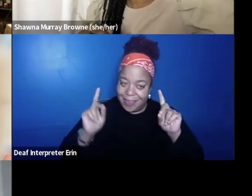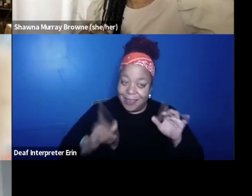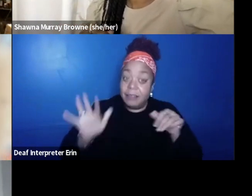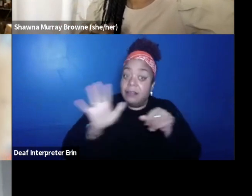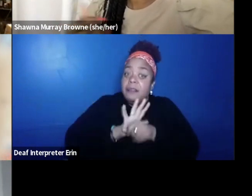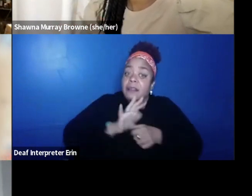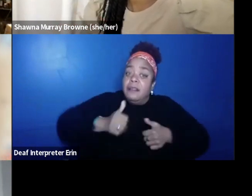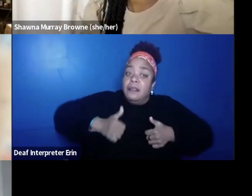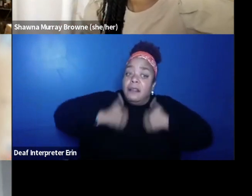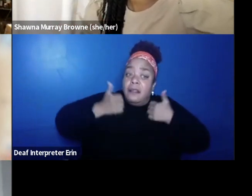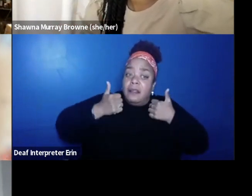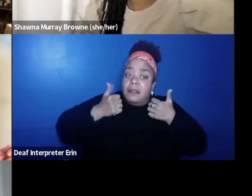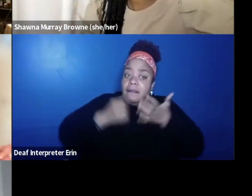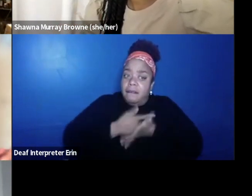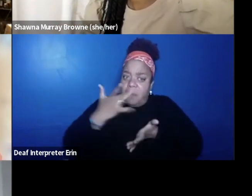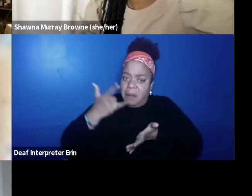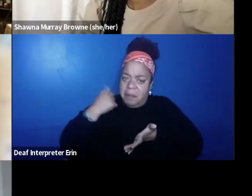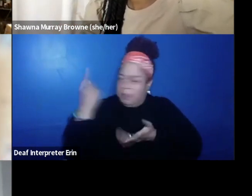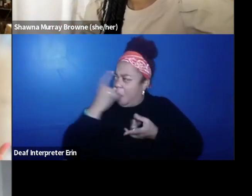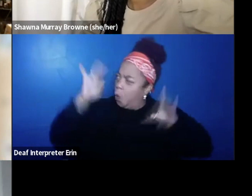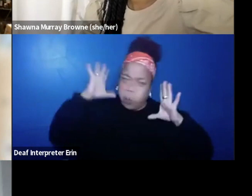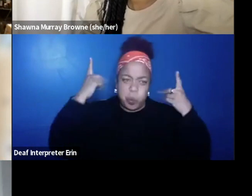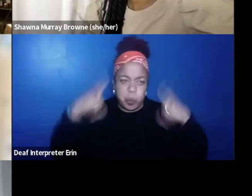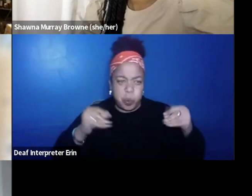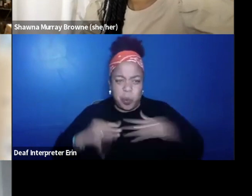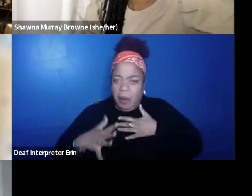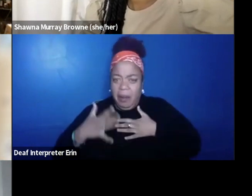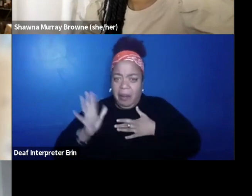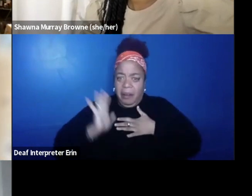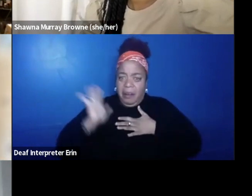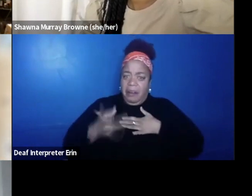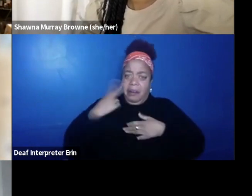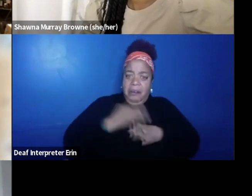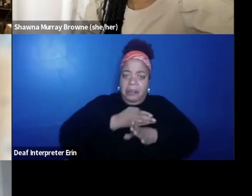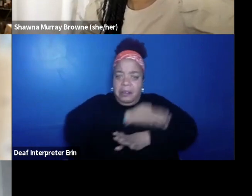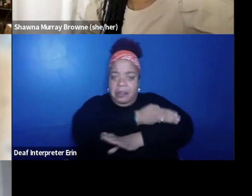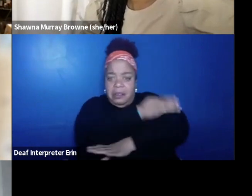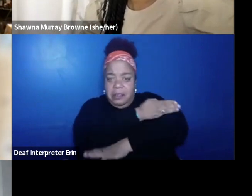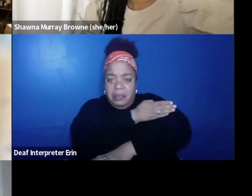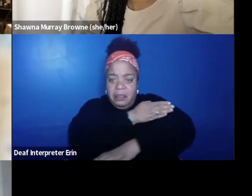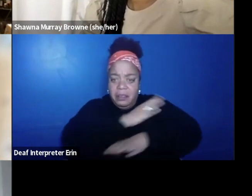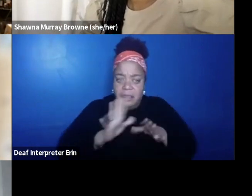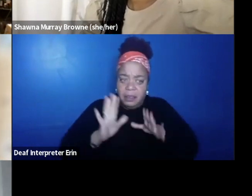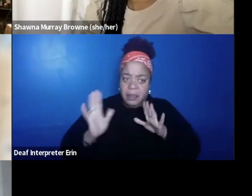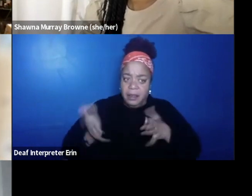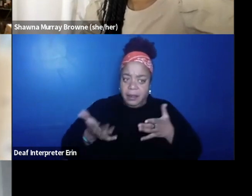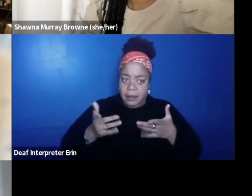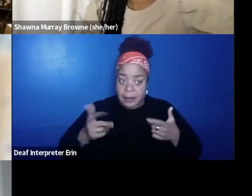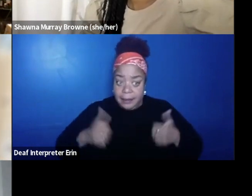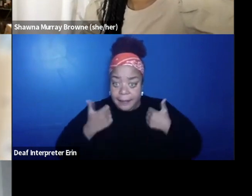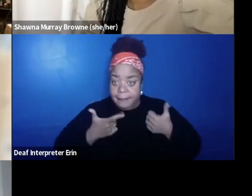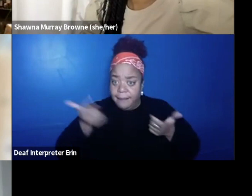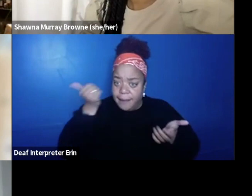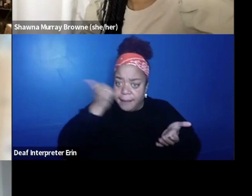about earlier in their introduction, are there some of us that live passively with suicidal ideation every day for all of our